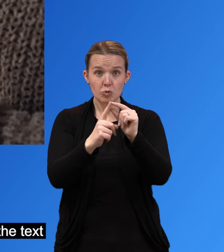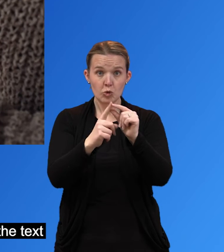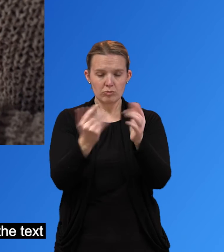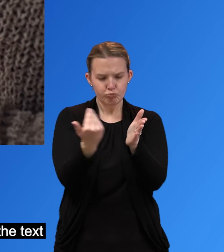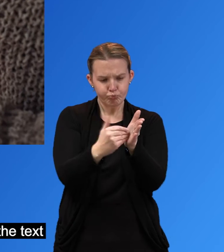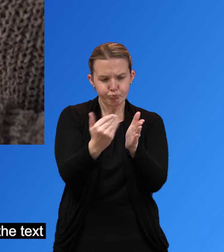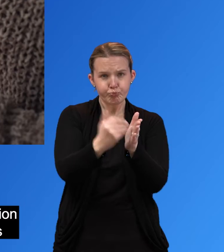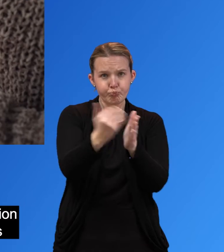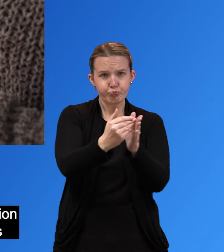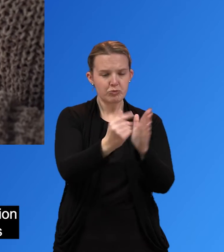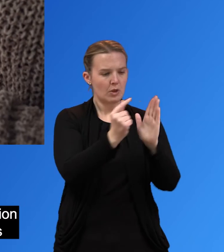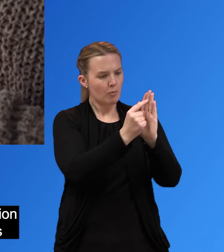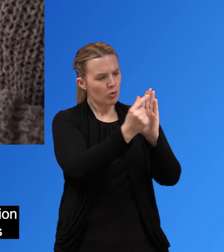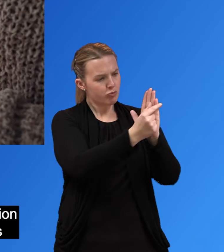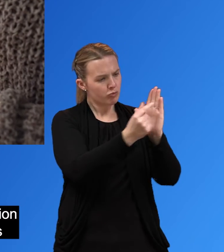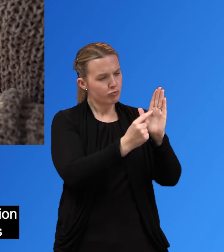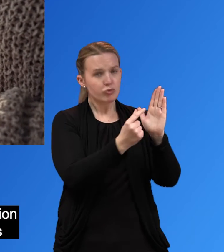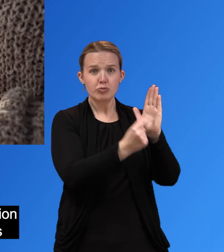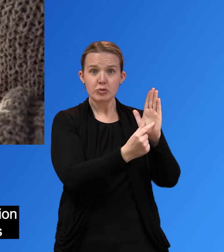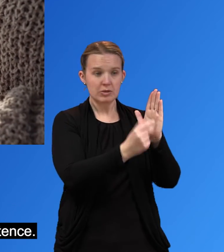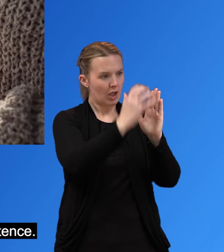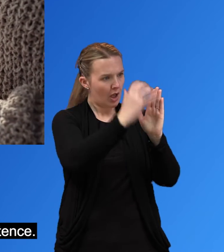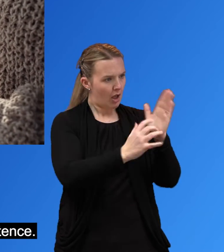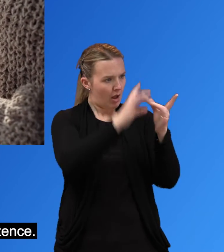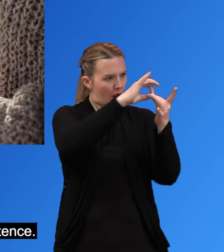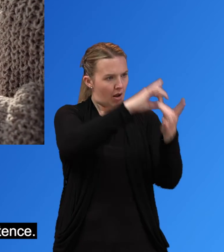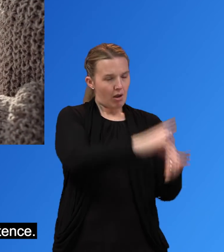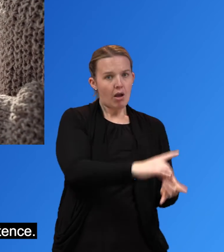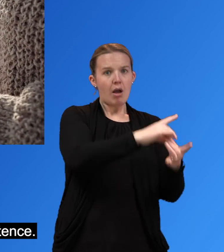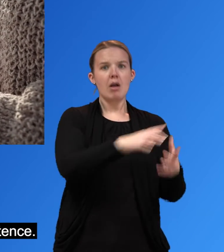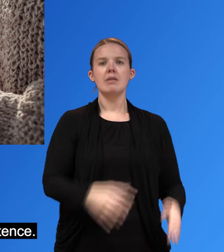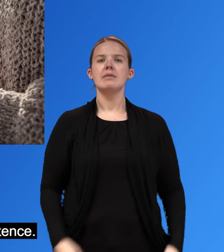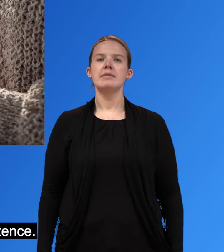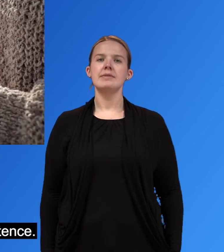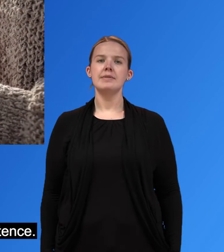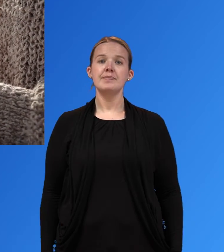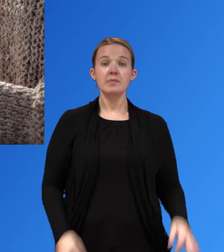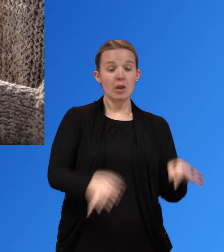Maximize cohesion in the text through the repetition of content words from sentence to sentence.